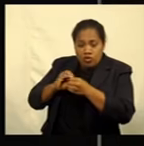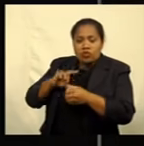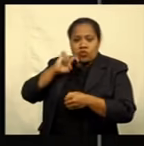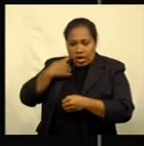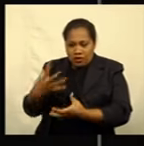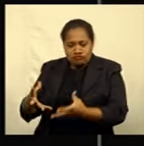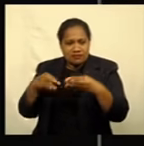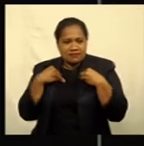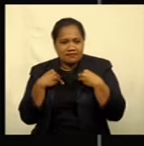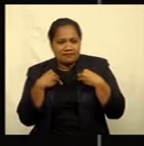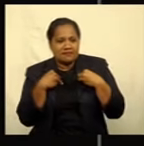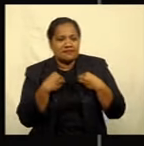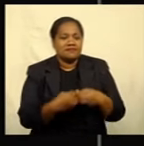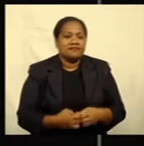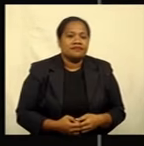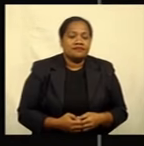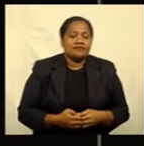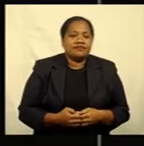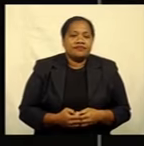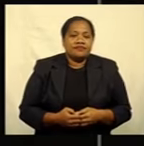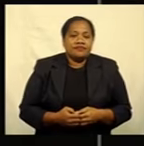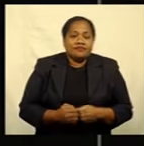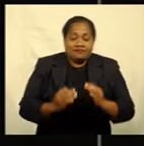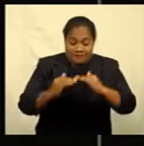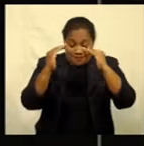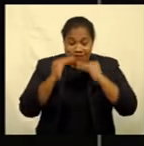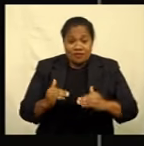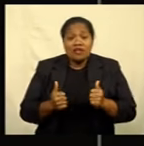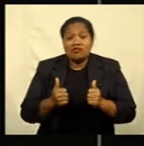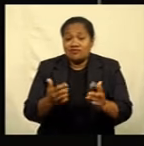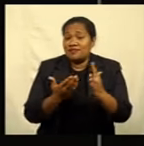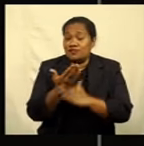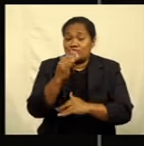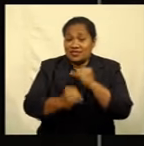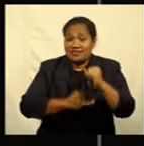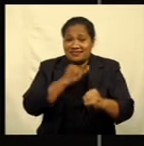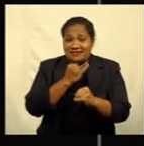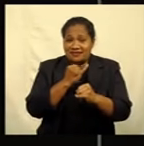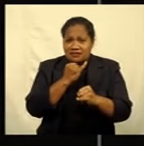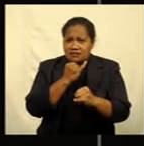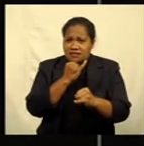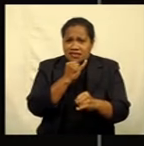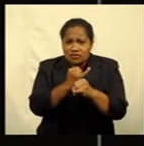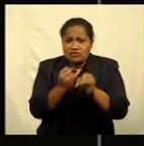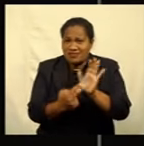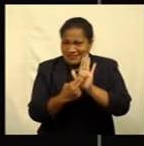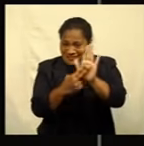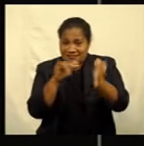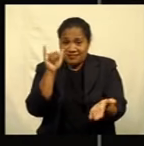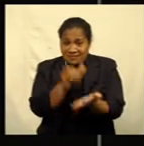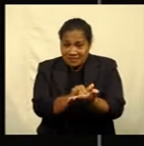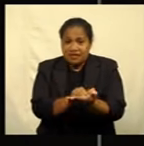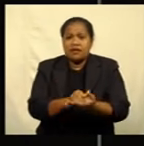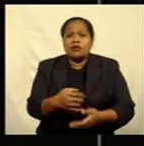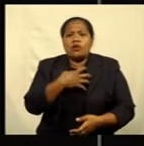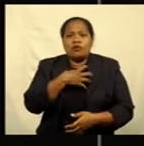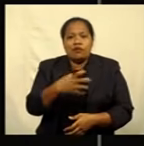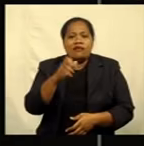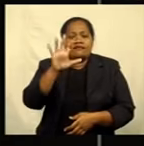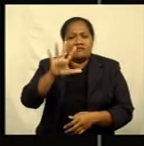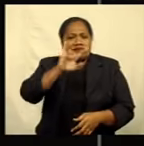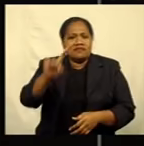News. The drive-through vaccination team at the Nandi International Airport has managed to administer more than 5,000